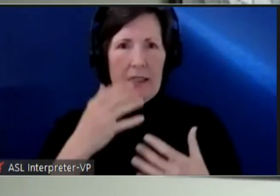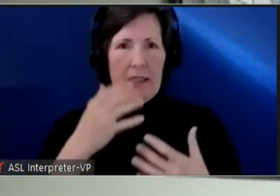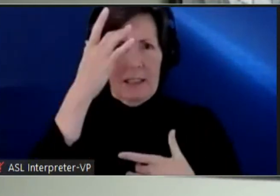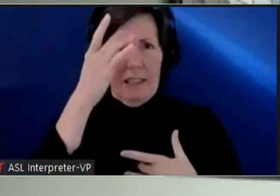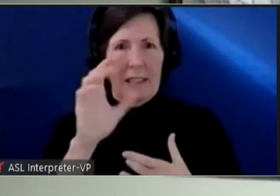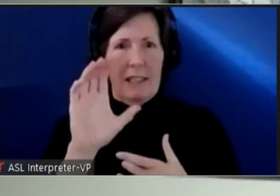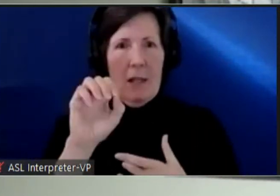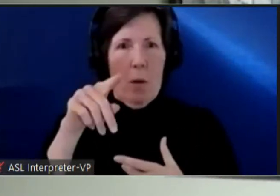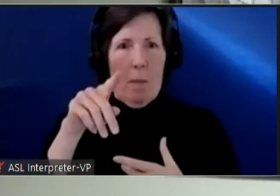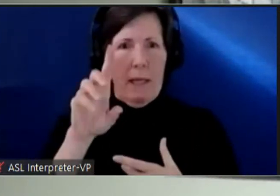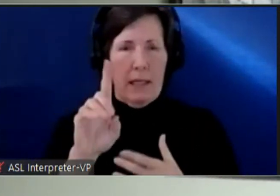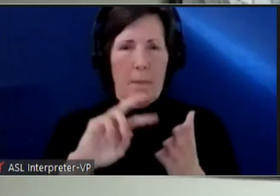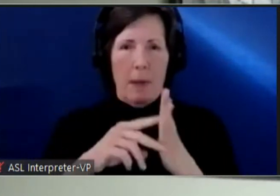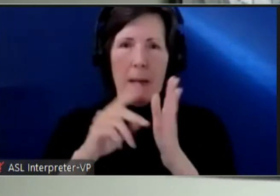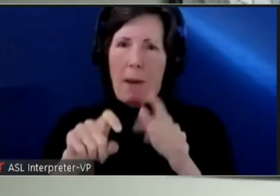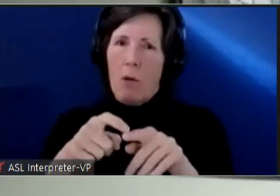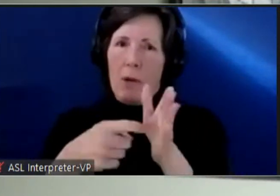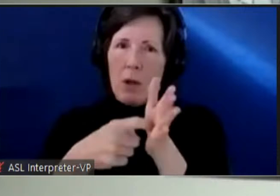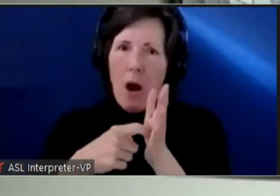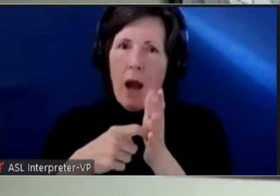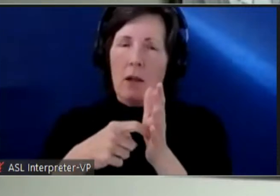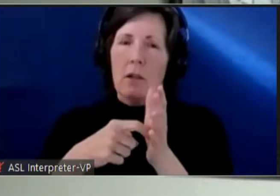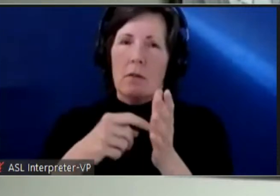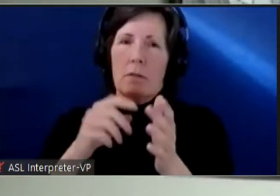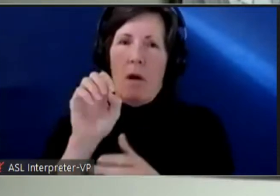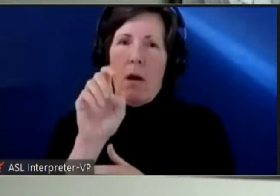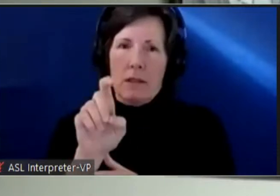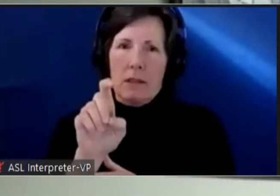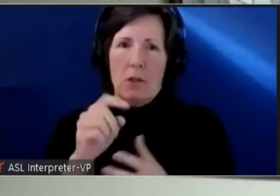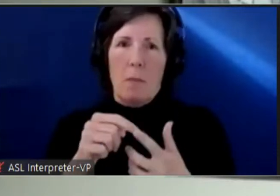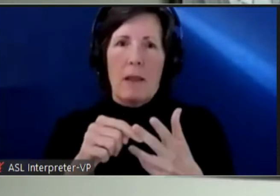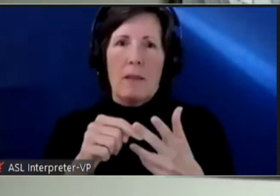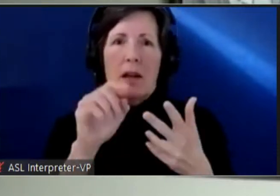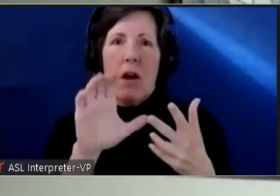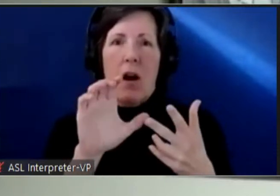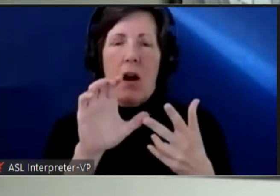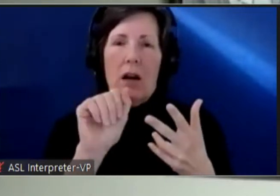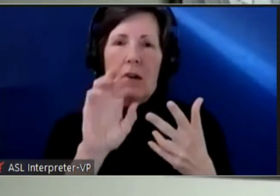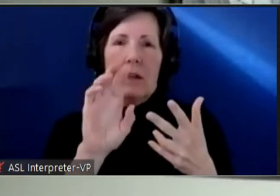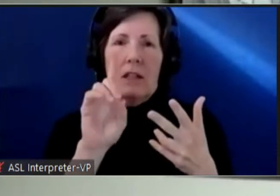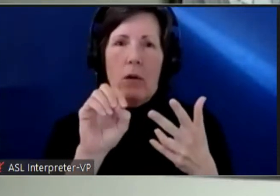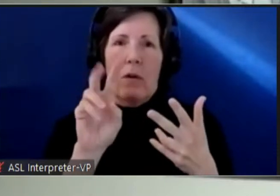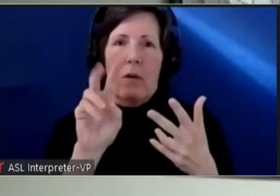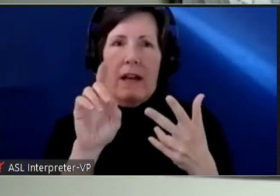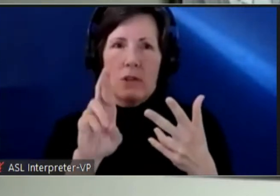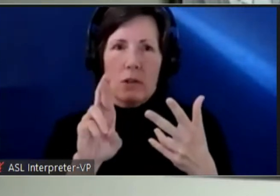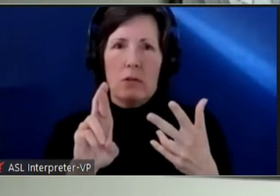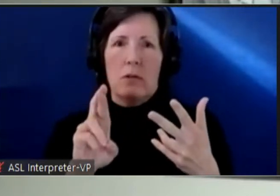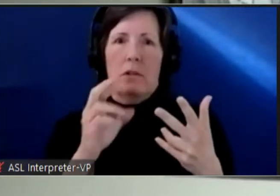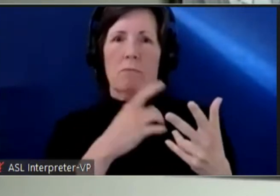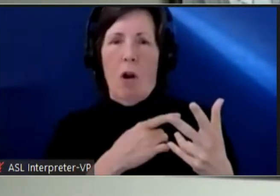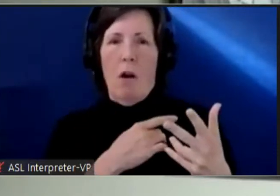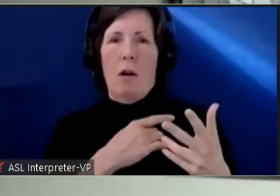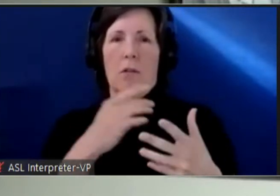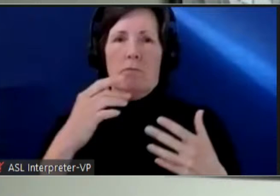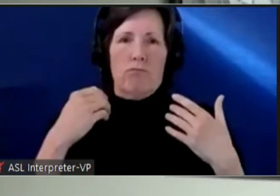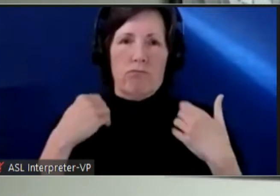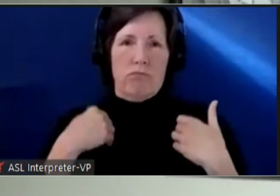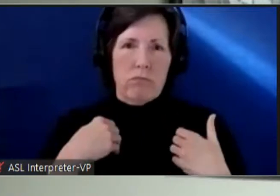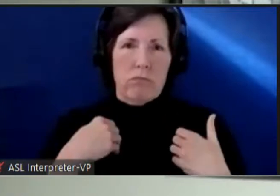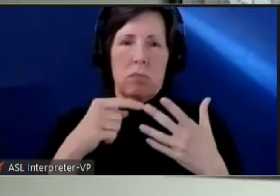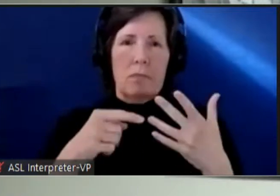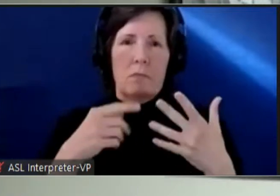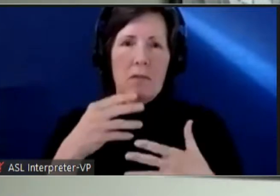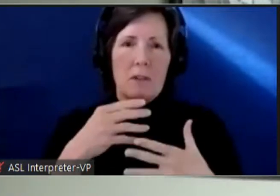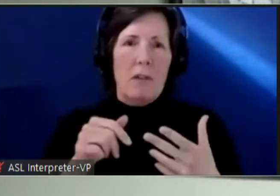dependent. Be certain cardiovascular diseases like cardiomyopathy, heart failure, coronary artery disease,